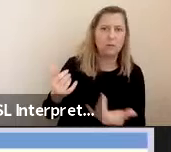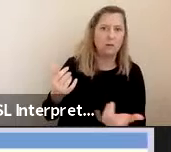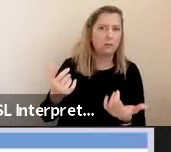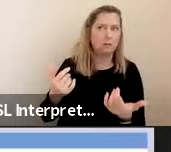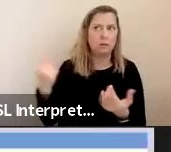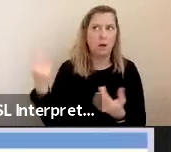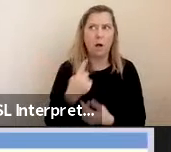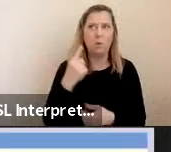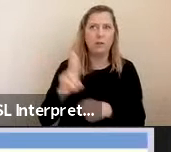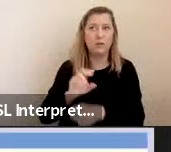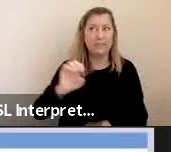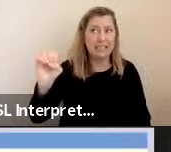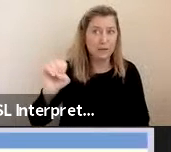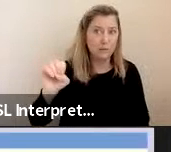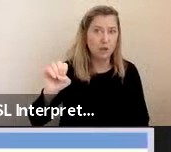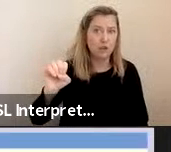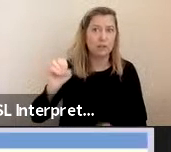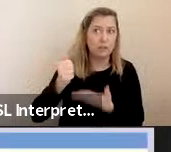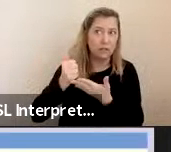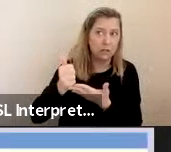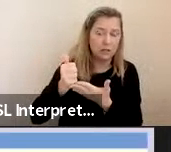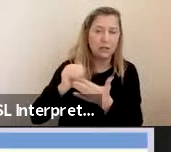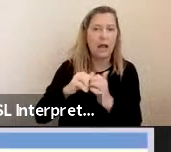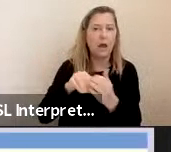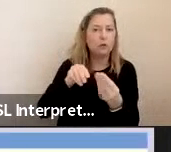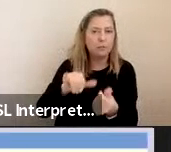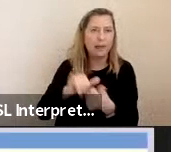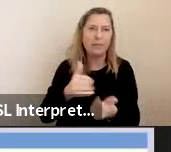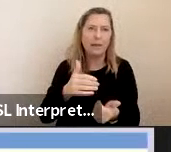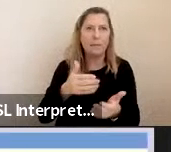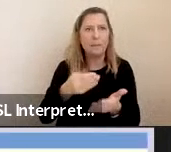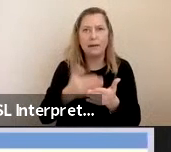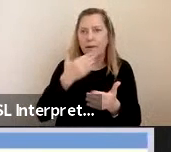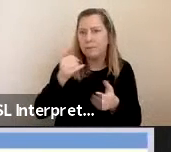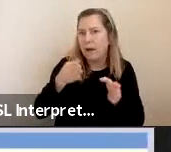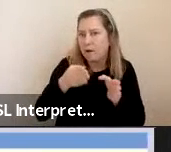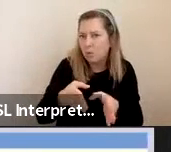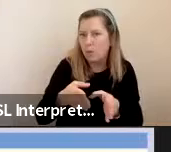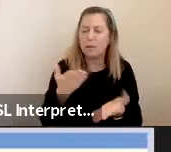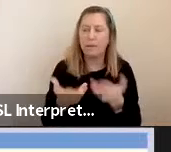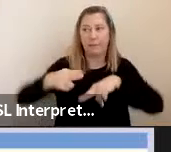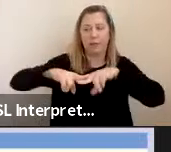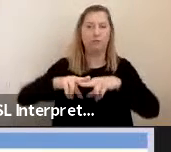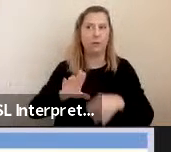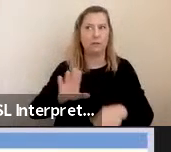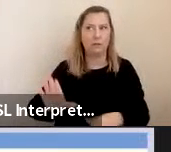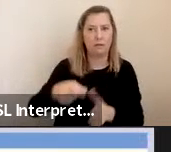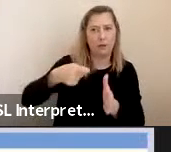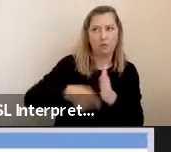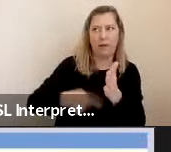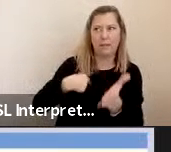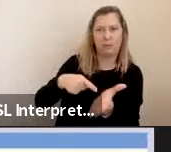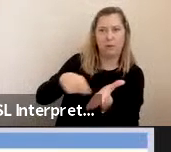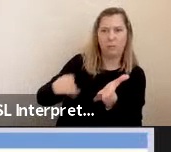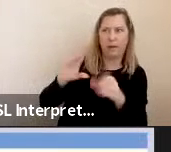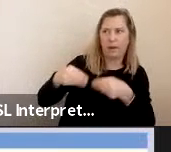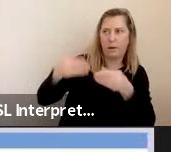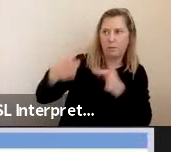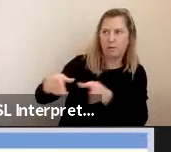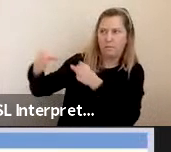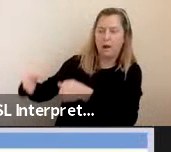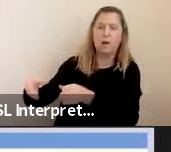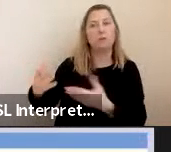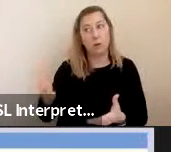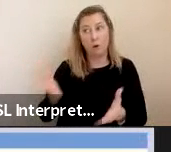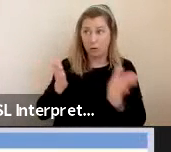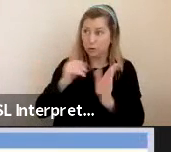to do emergency relief, another way of spending that money in a better way would be to increase the rates to the providers so that the services